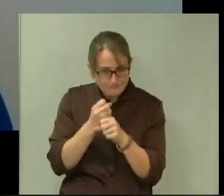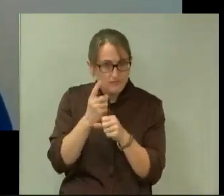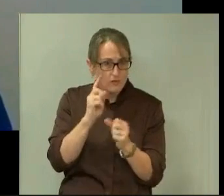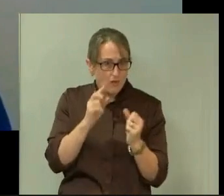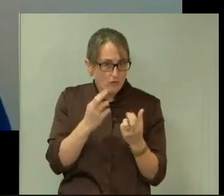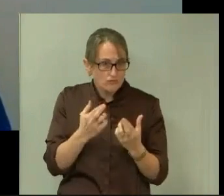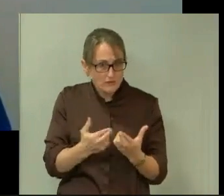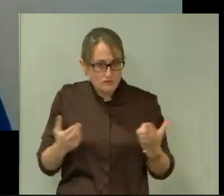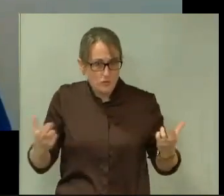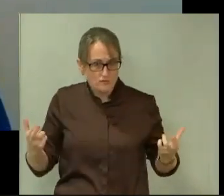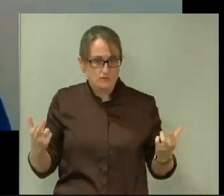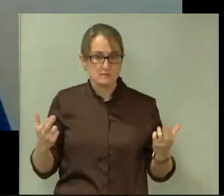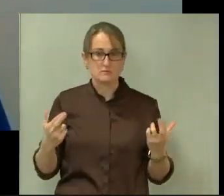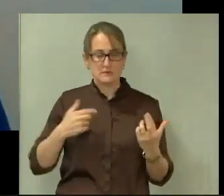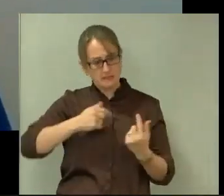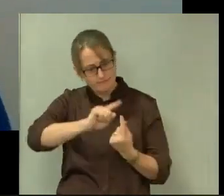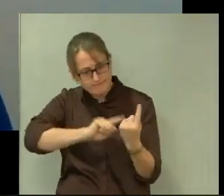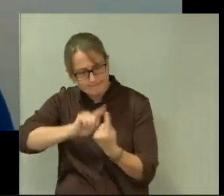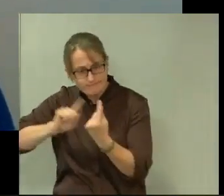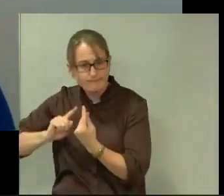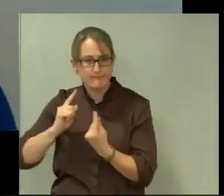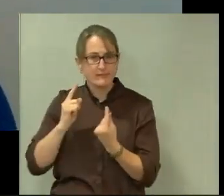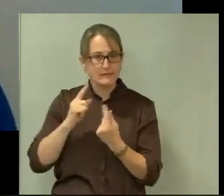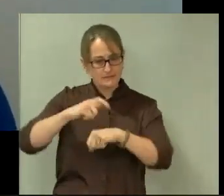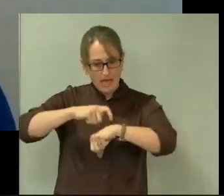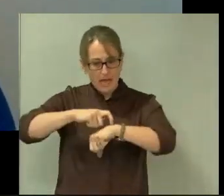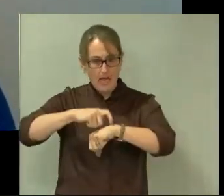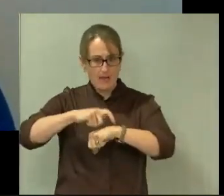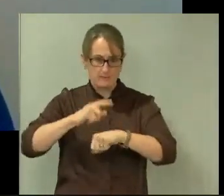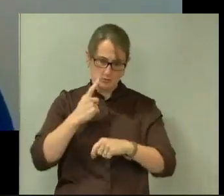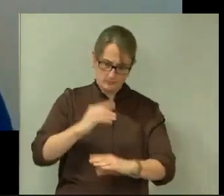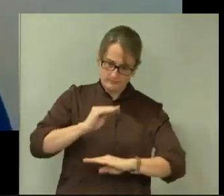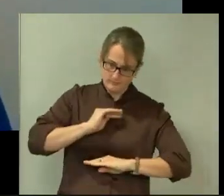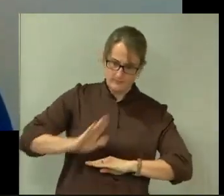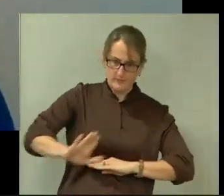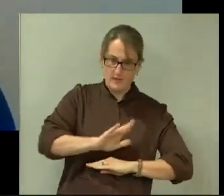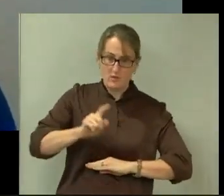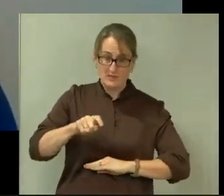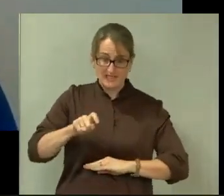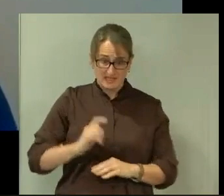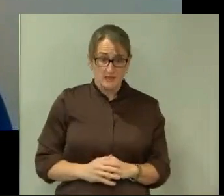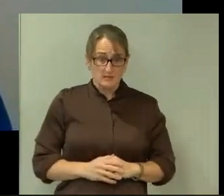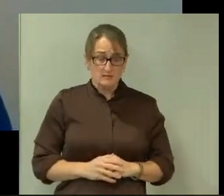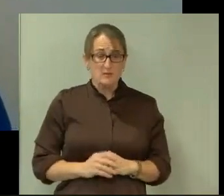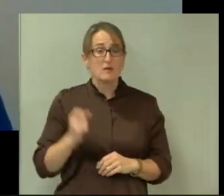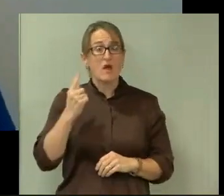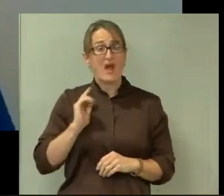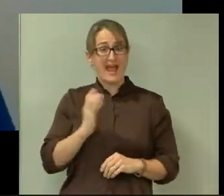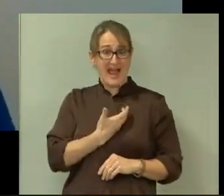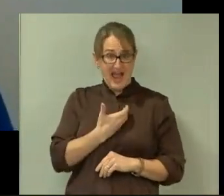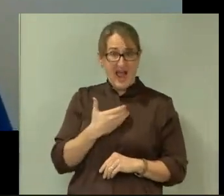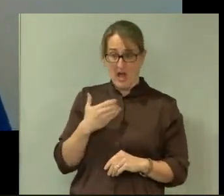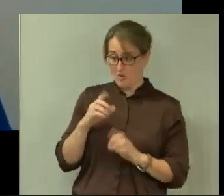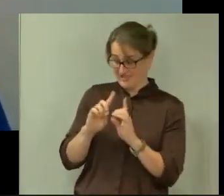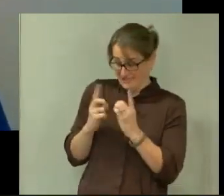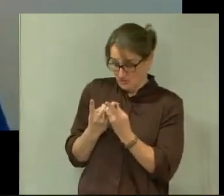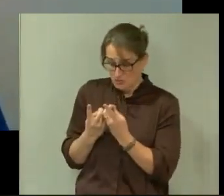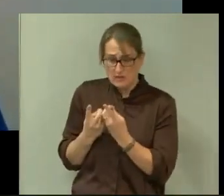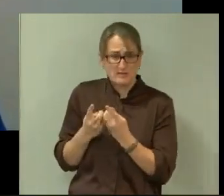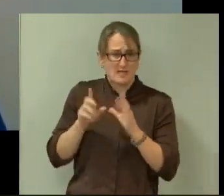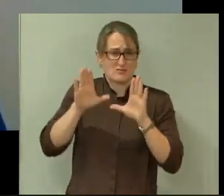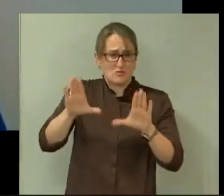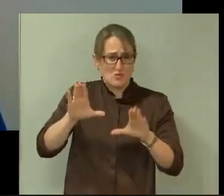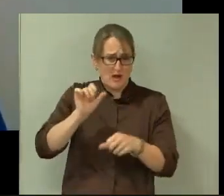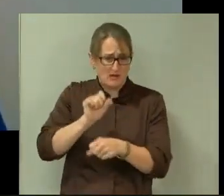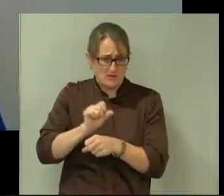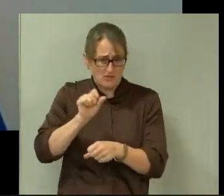face time to support all their needs. Although our OUSD has done a great job at having 98% of our